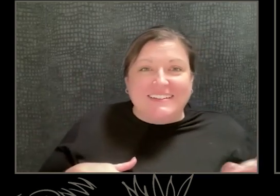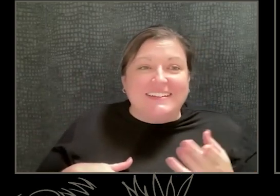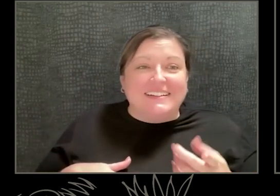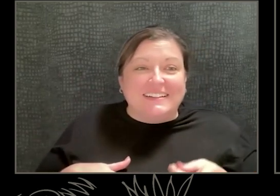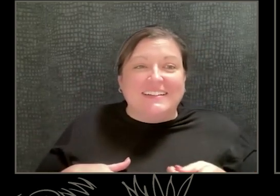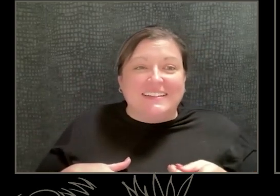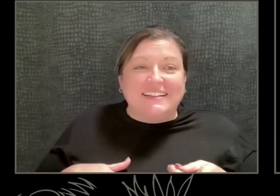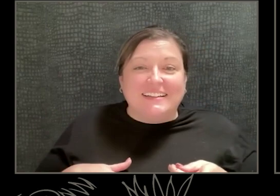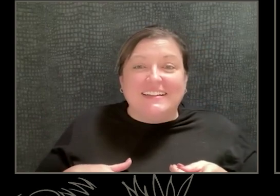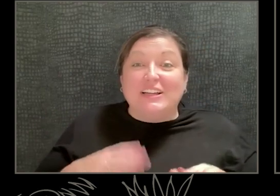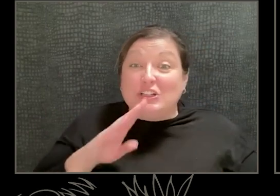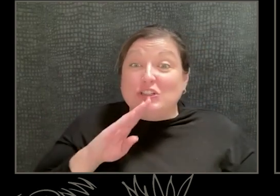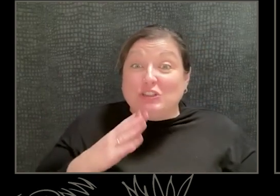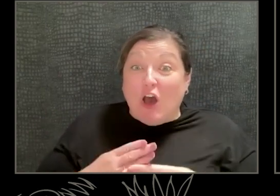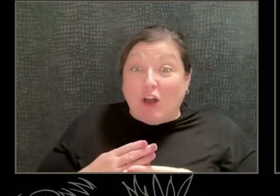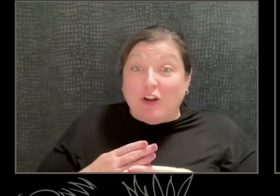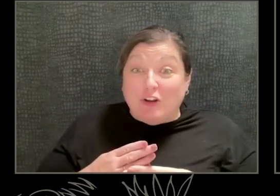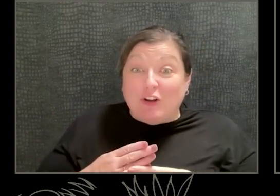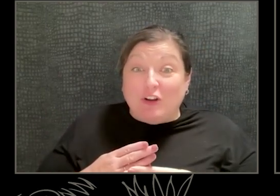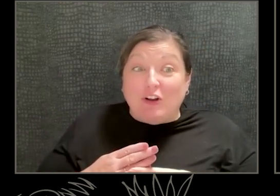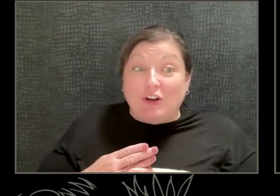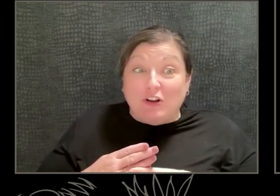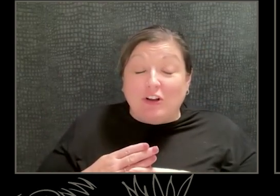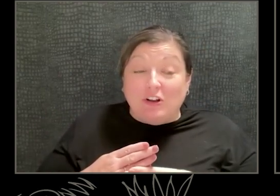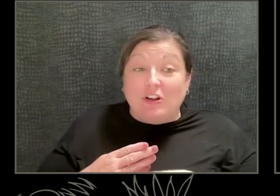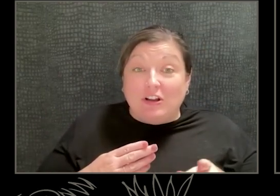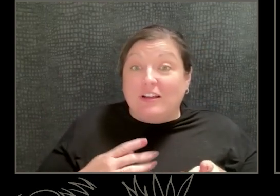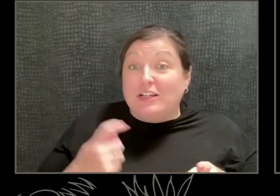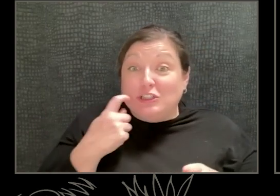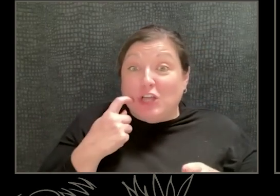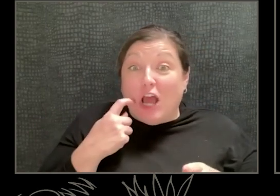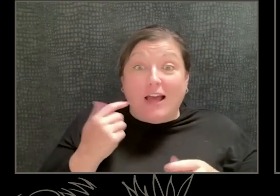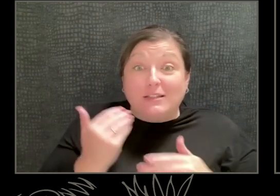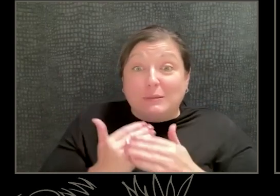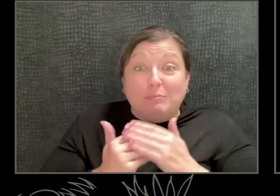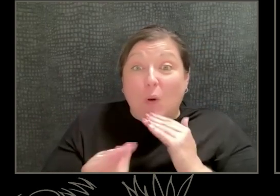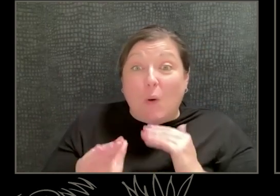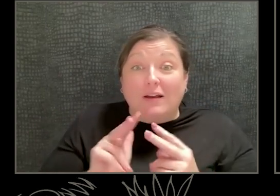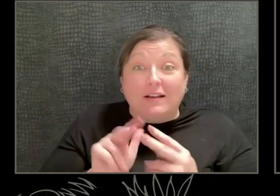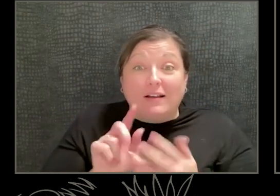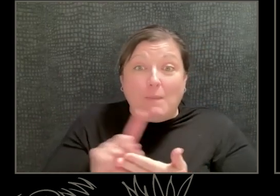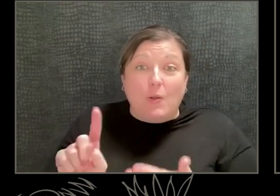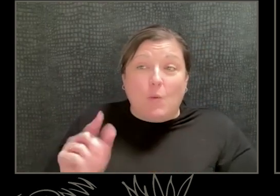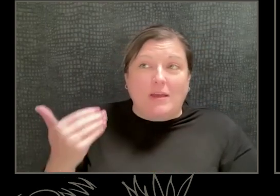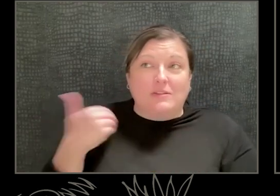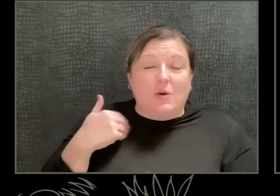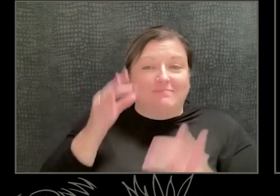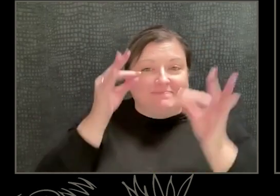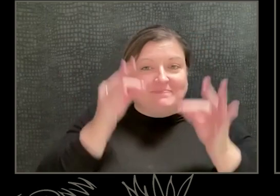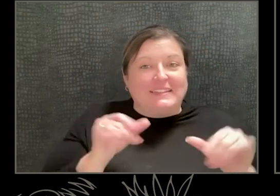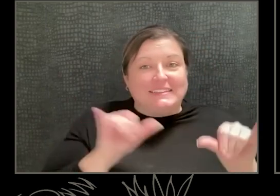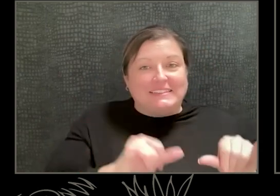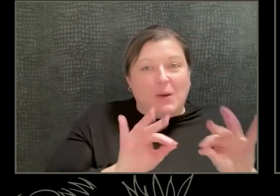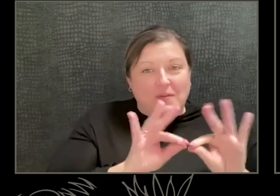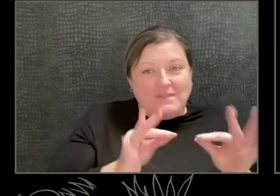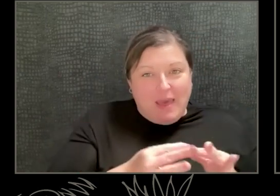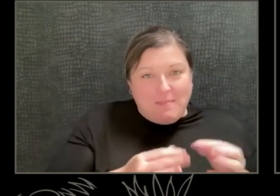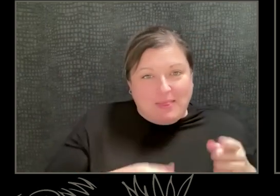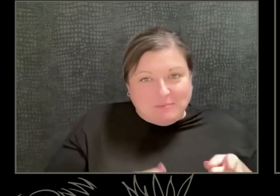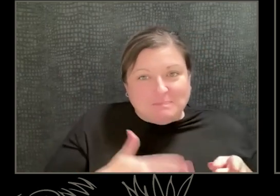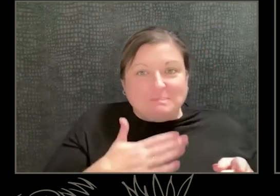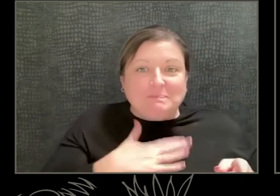his daughter was born a couple weeks ago and he had to stay with the family.